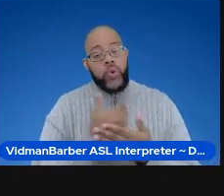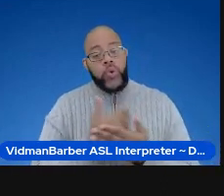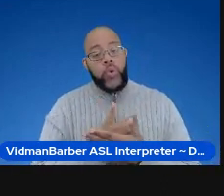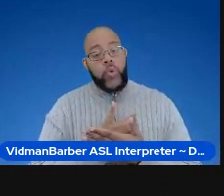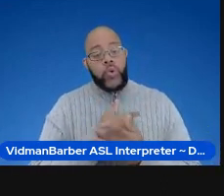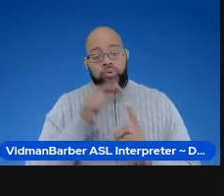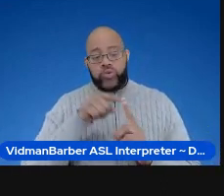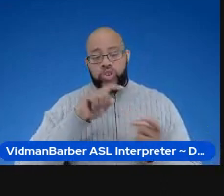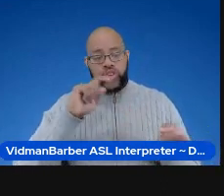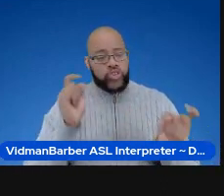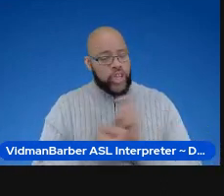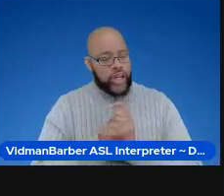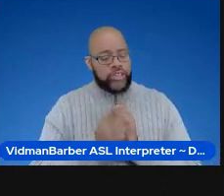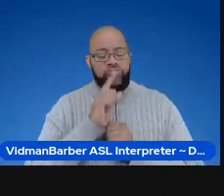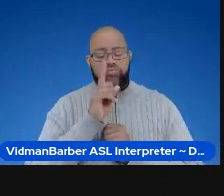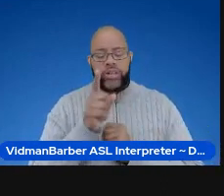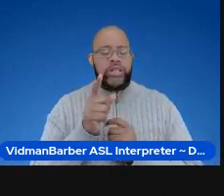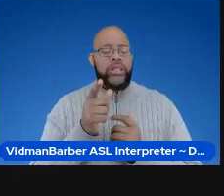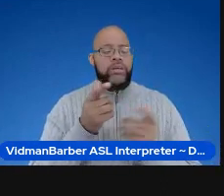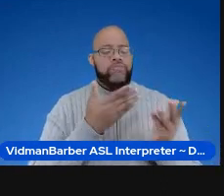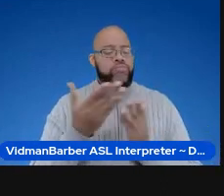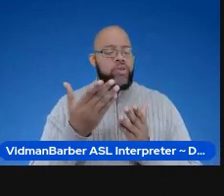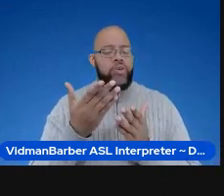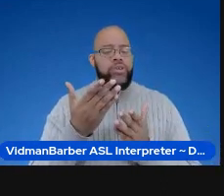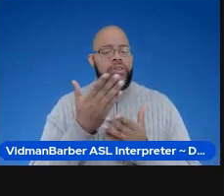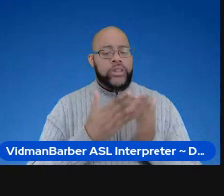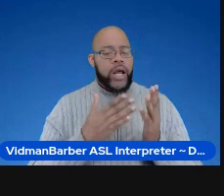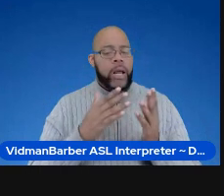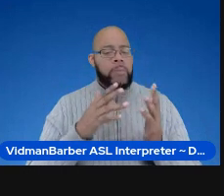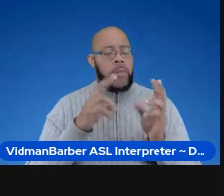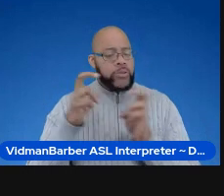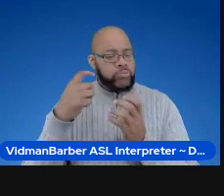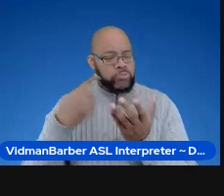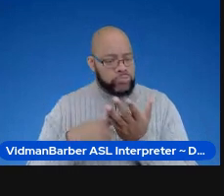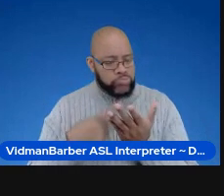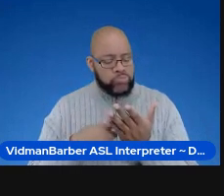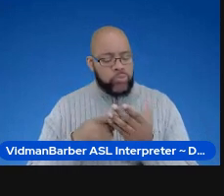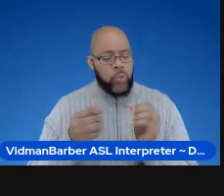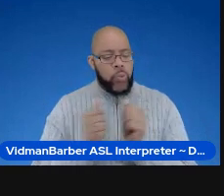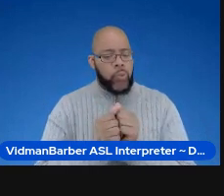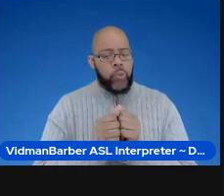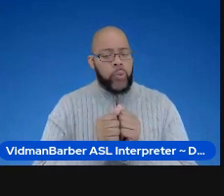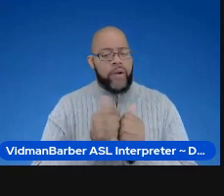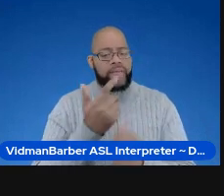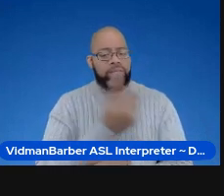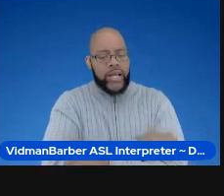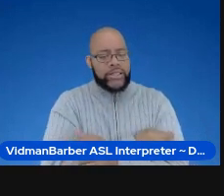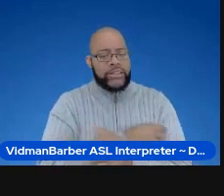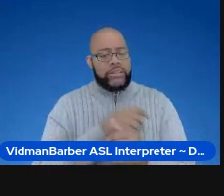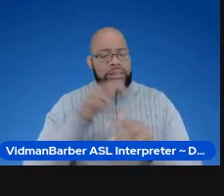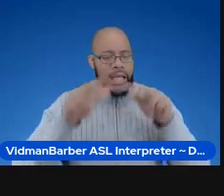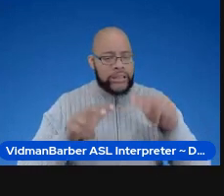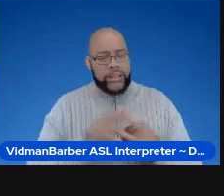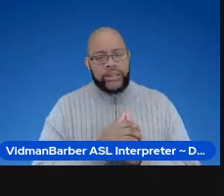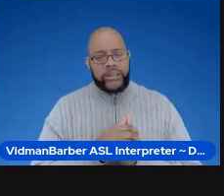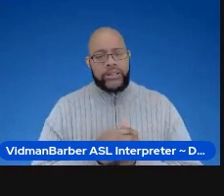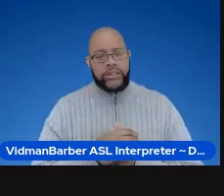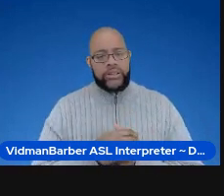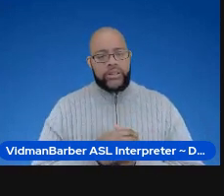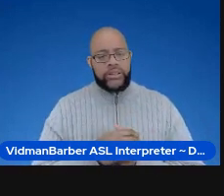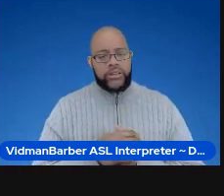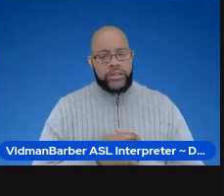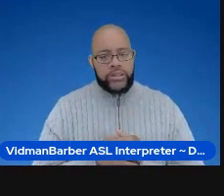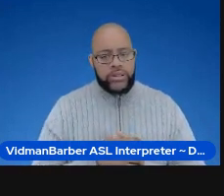changers really probably brought some issues around vaccine hesitance. And I mean,